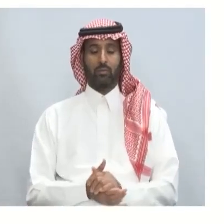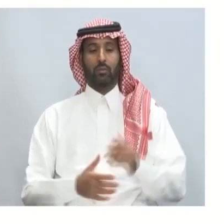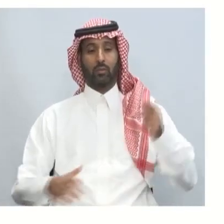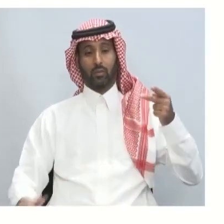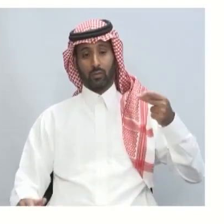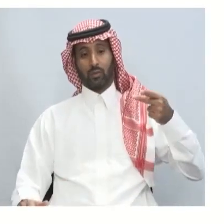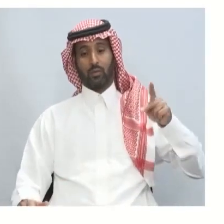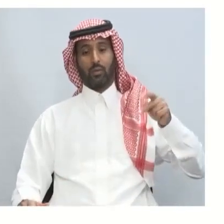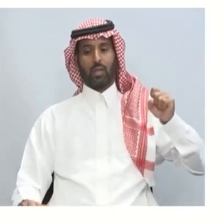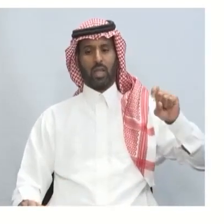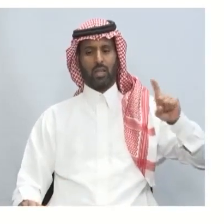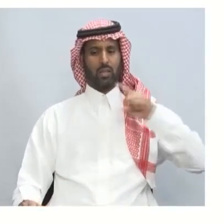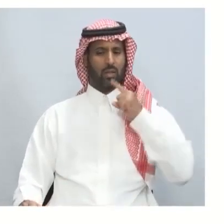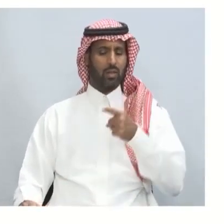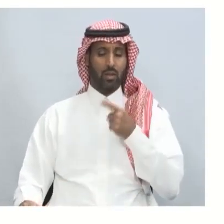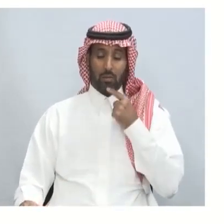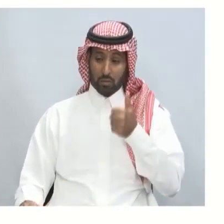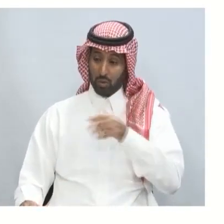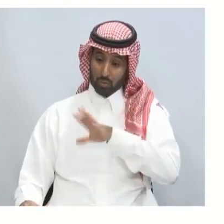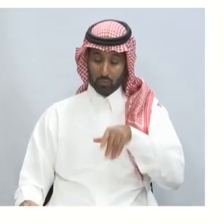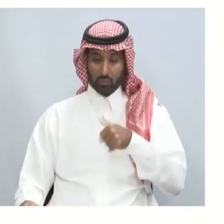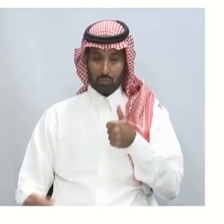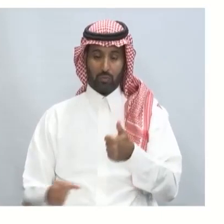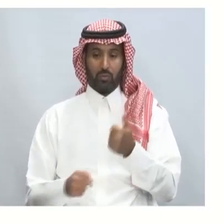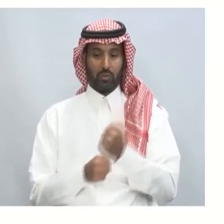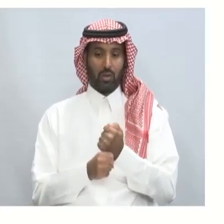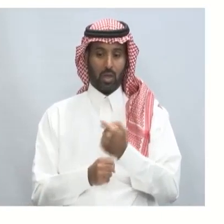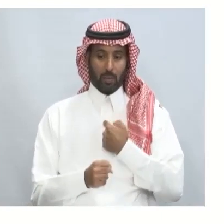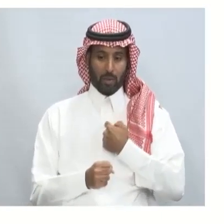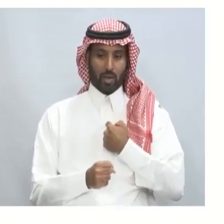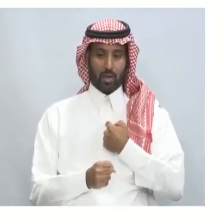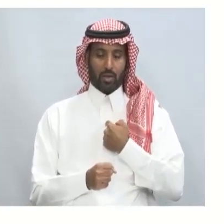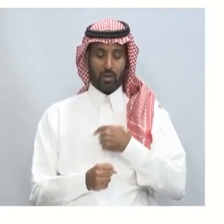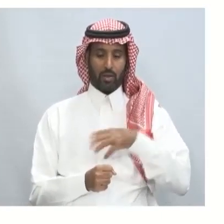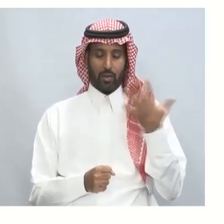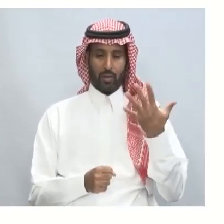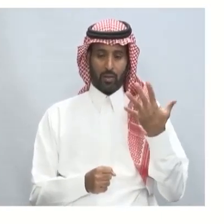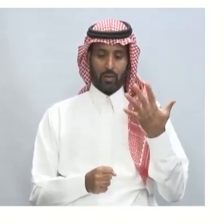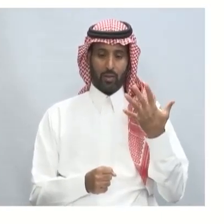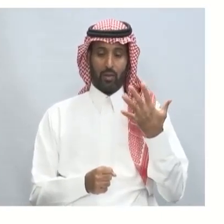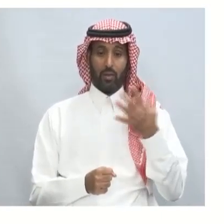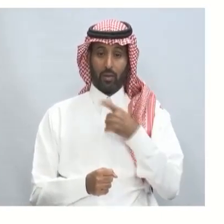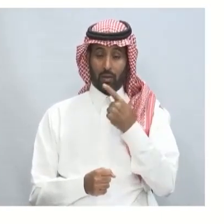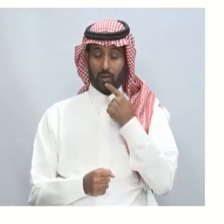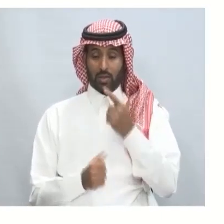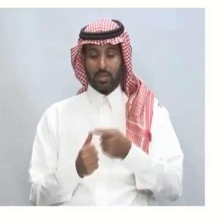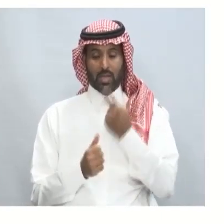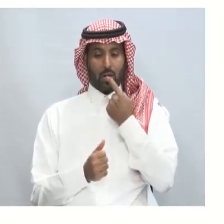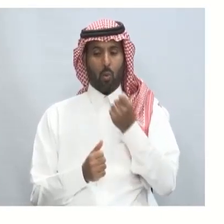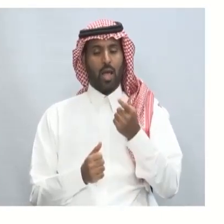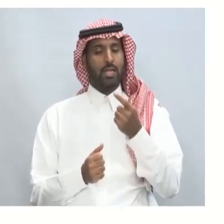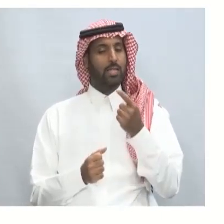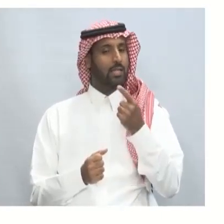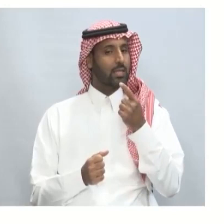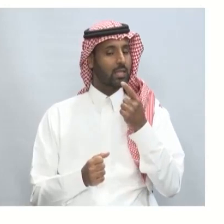replied oh yes a lot of them do in fact my and number five here senior seminar grade